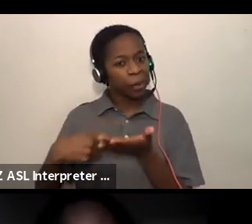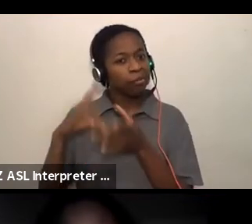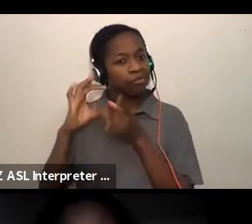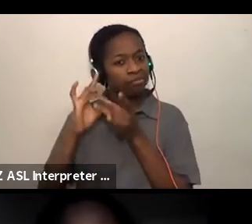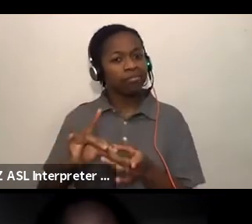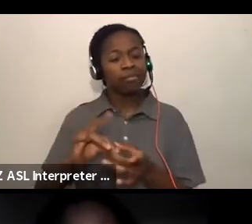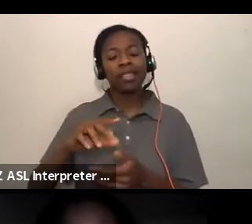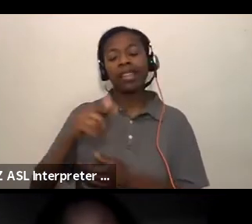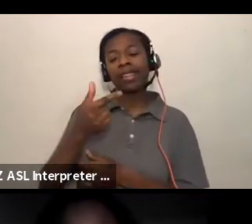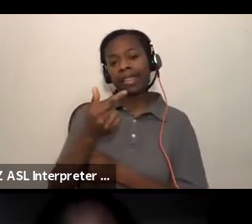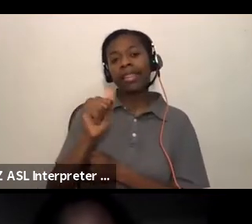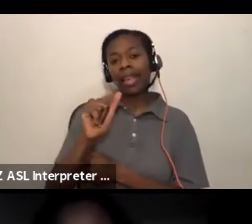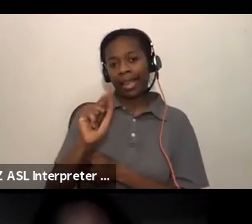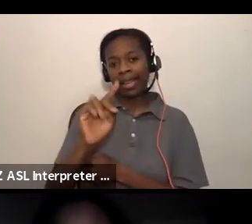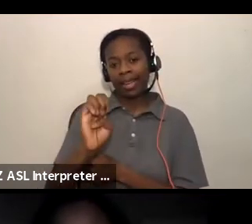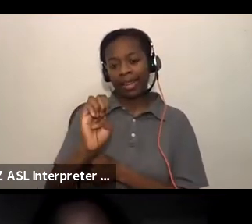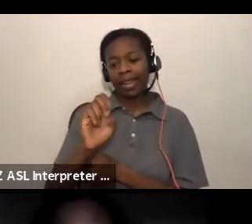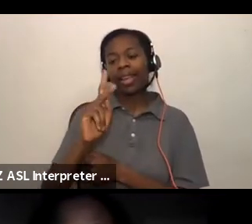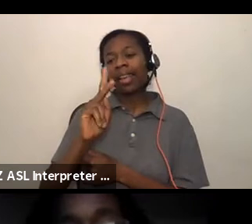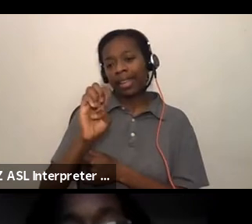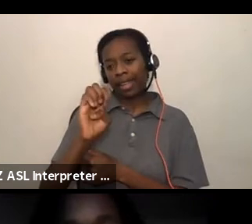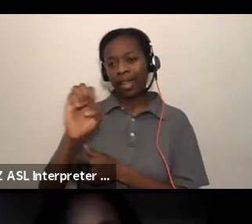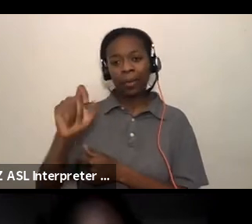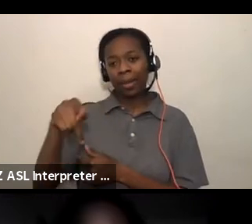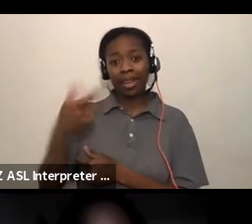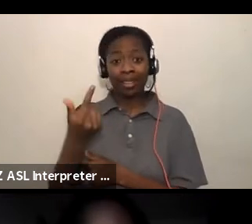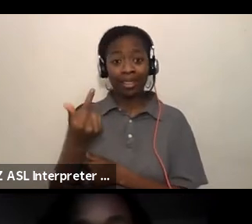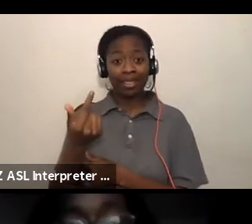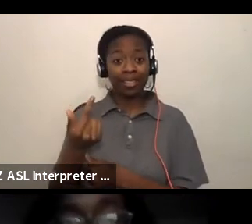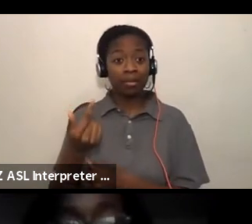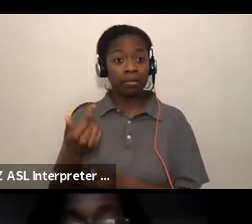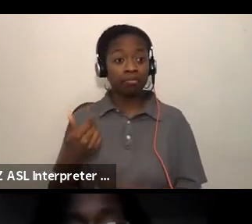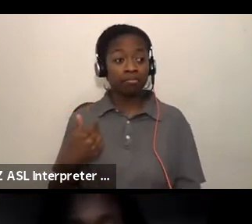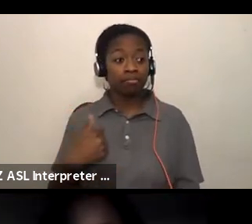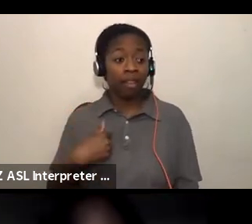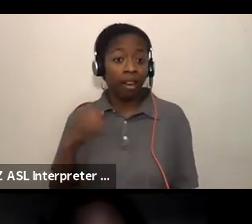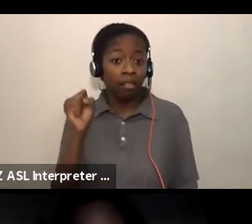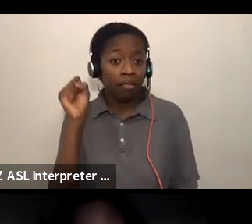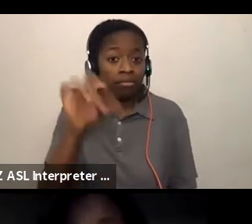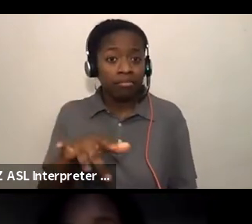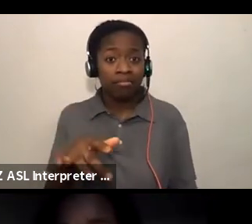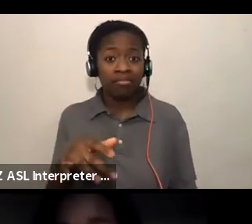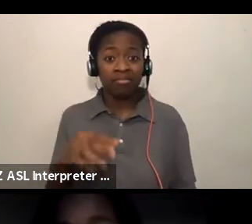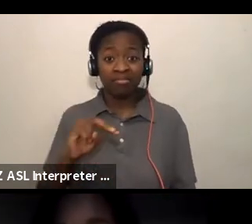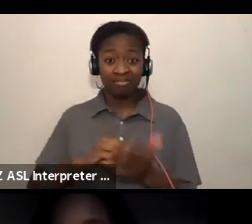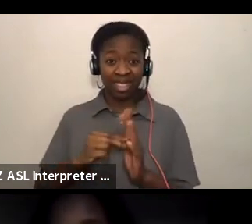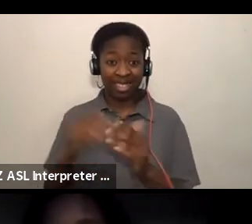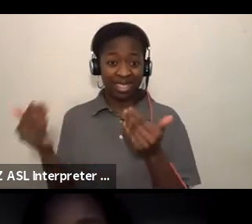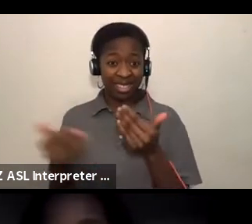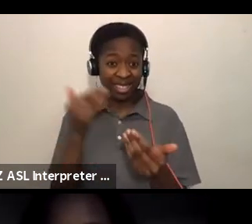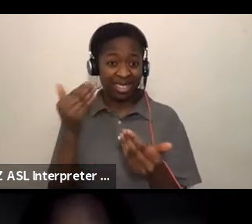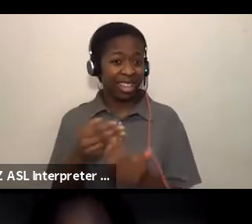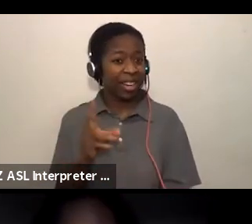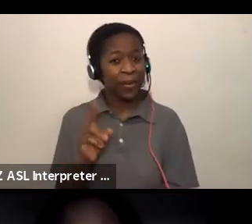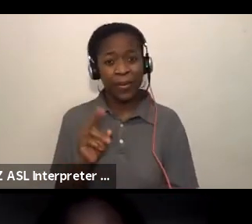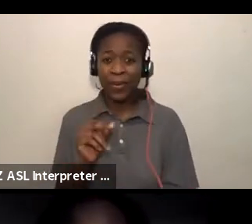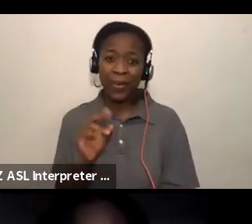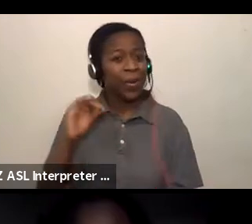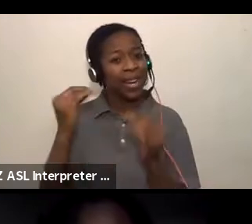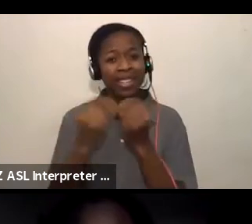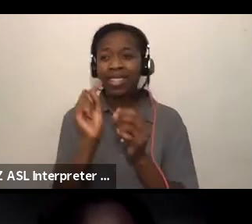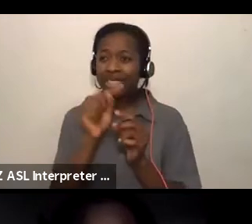gatekeeping and stuff. And hey, I'm not saying that it's all easy peasy, because all these organizations, as much as I rattle them in, they all have issues of their